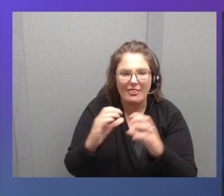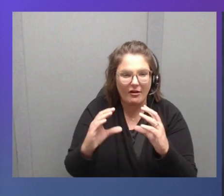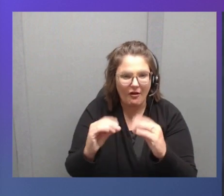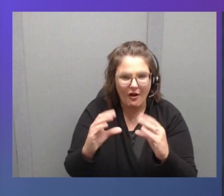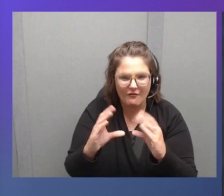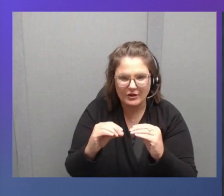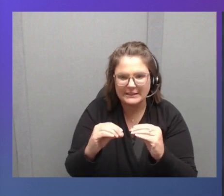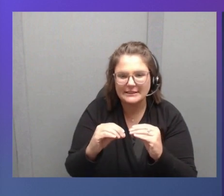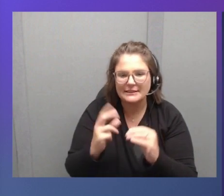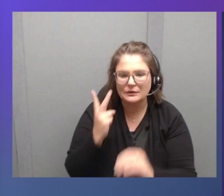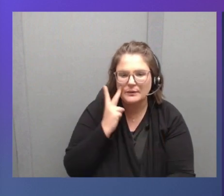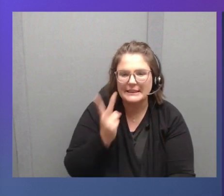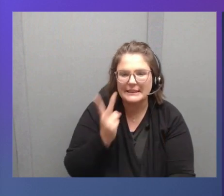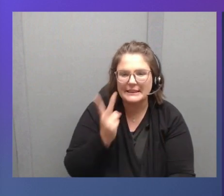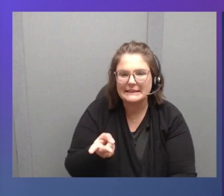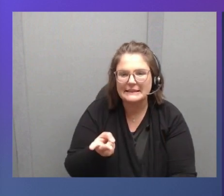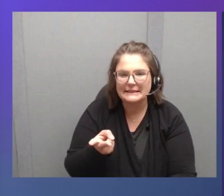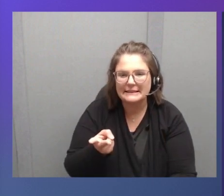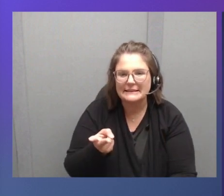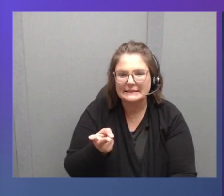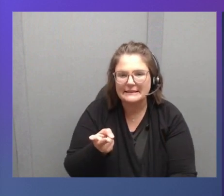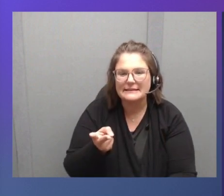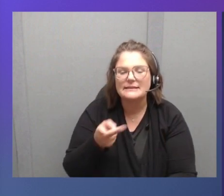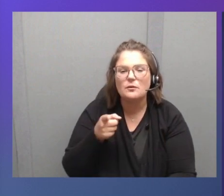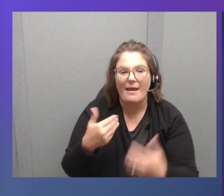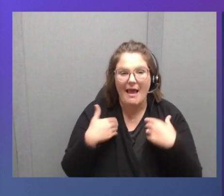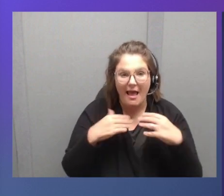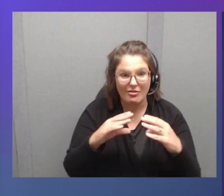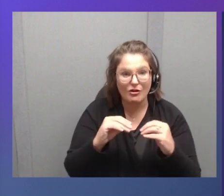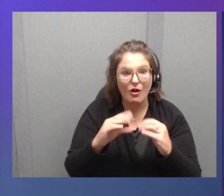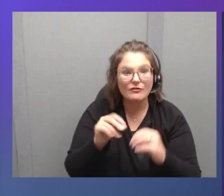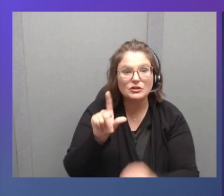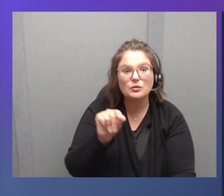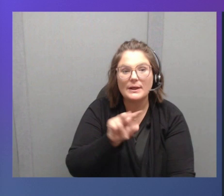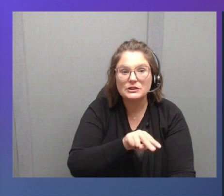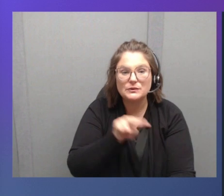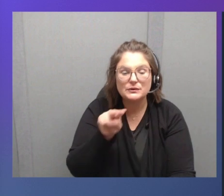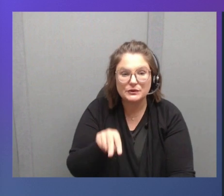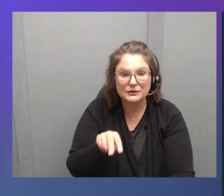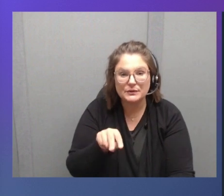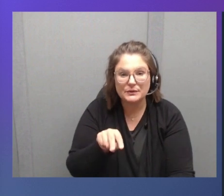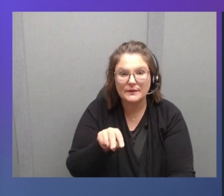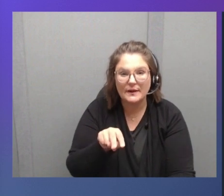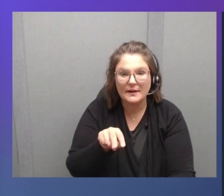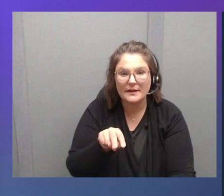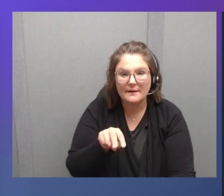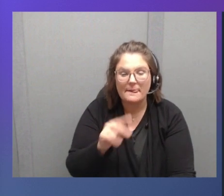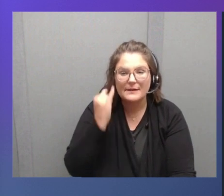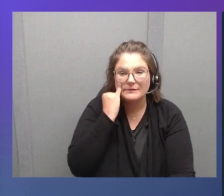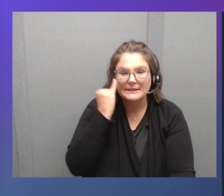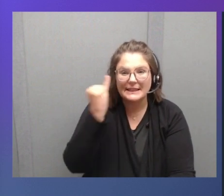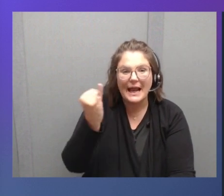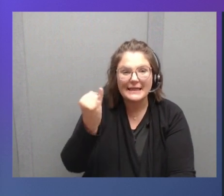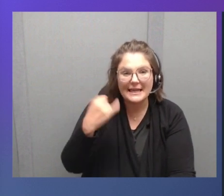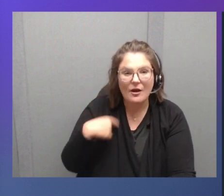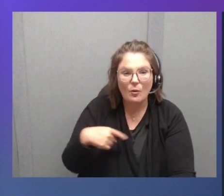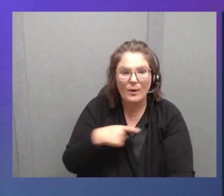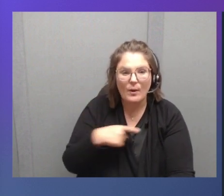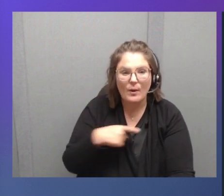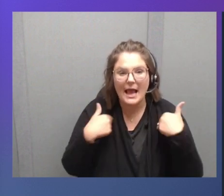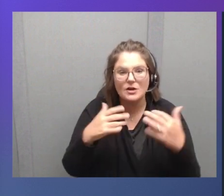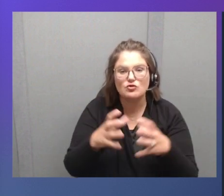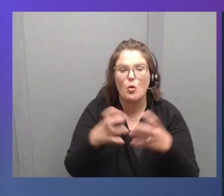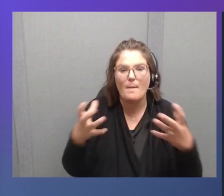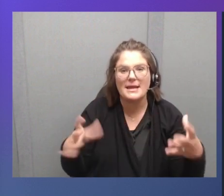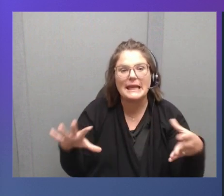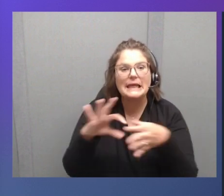there that we have the Embedded World Conference in 2022 at Nuremberg, Germany. And it was an idea that we had because we have so many connected devices.